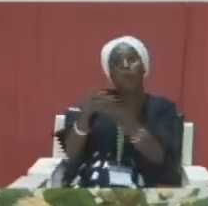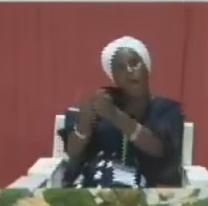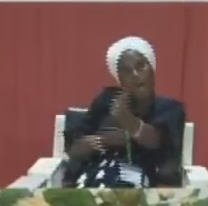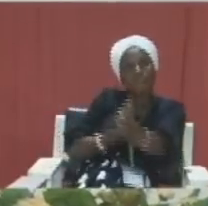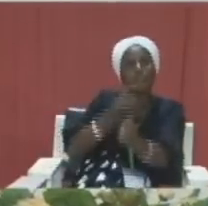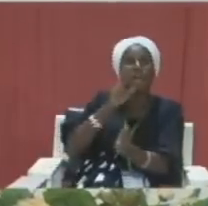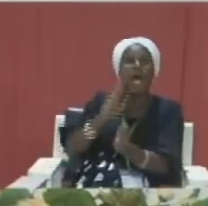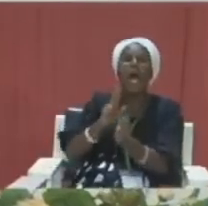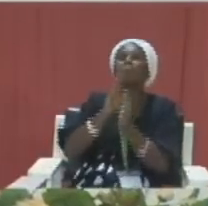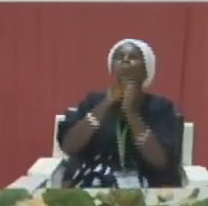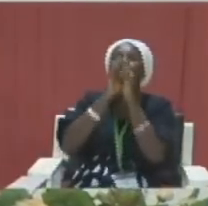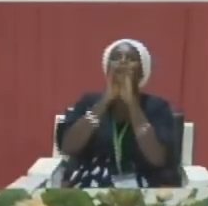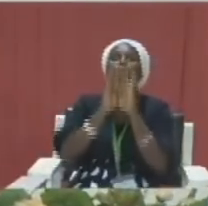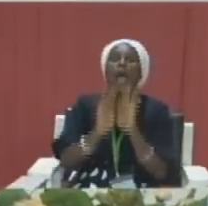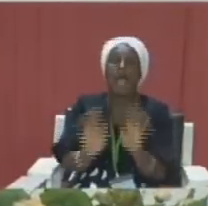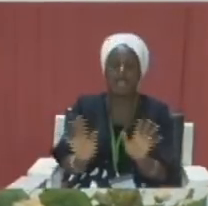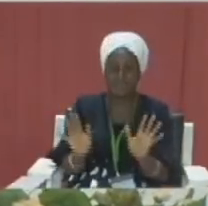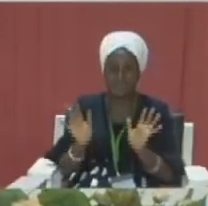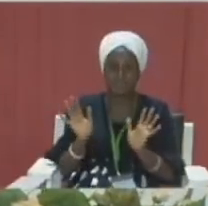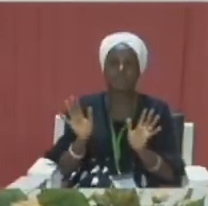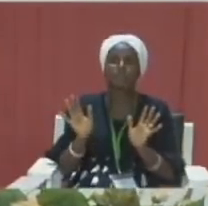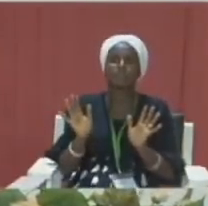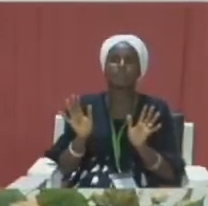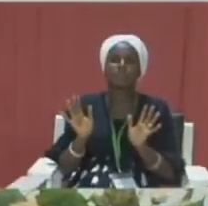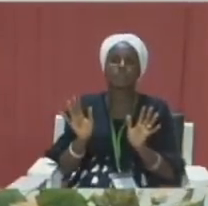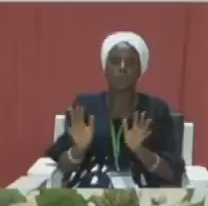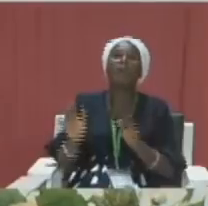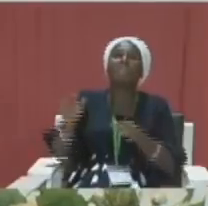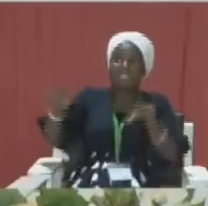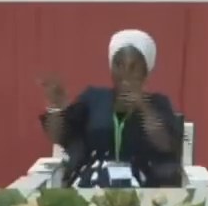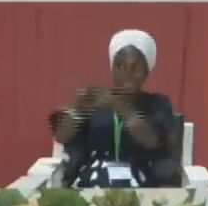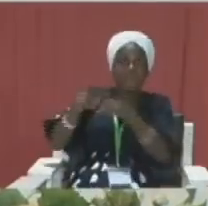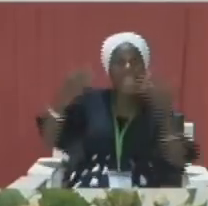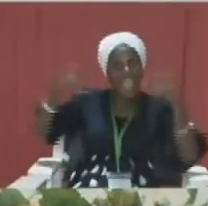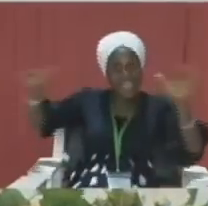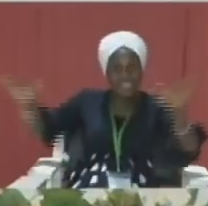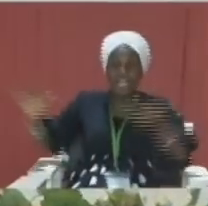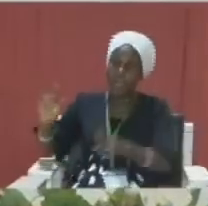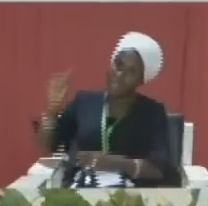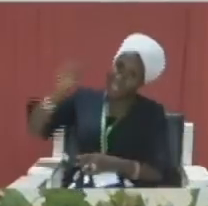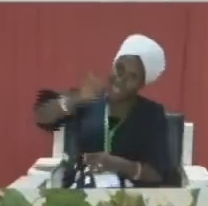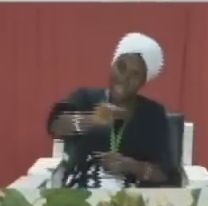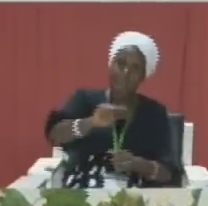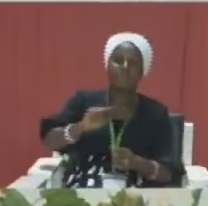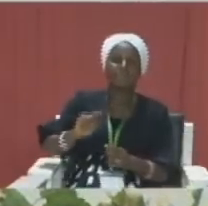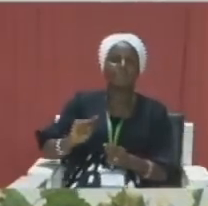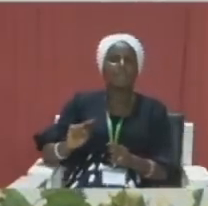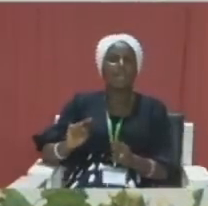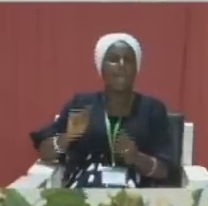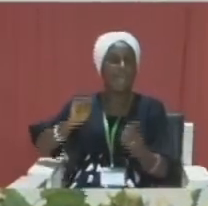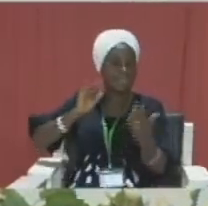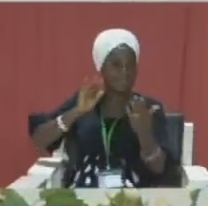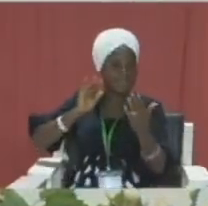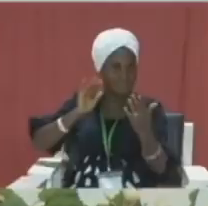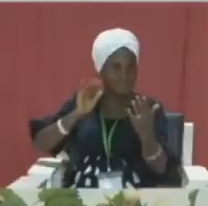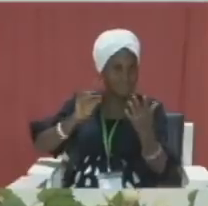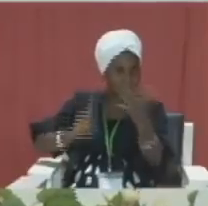And then the same angel came back and appeared to him and said,